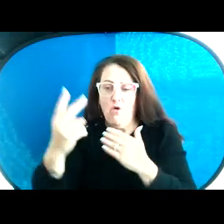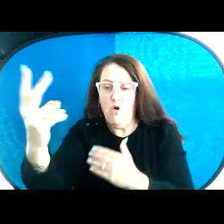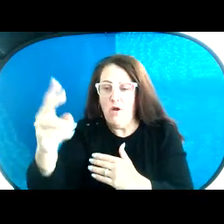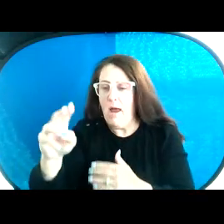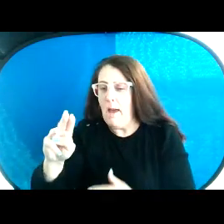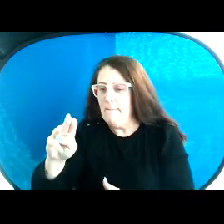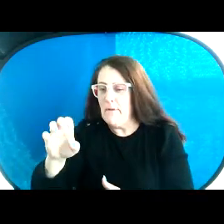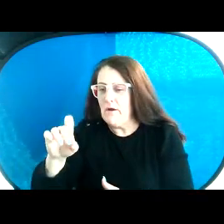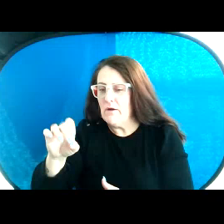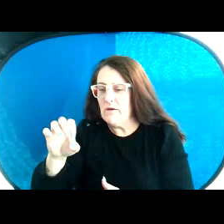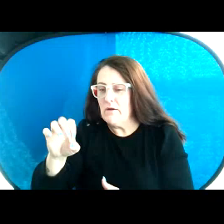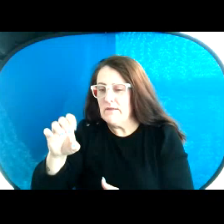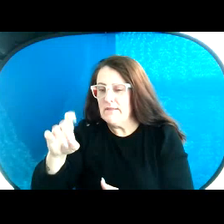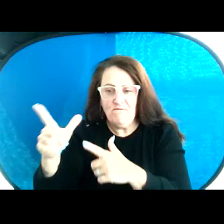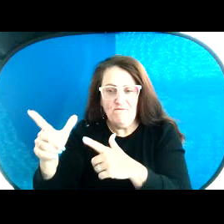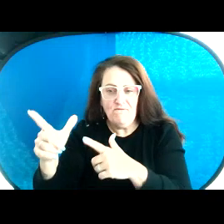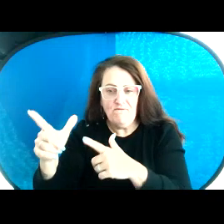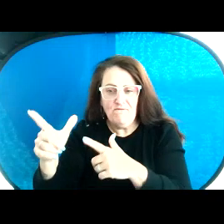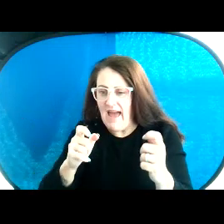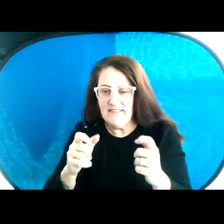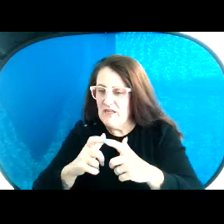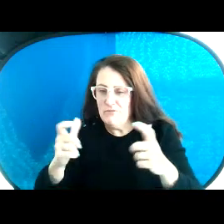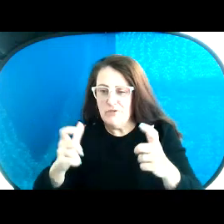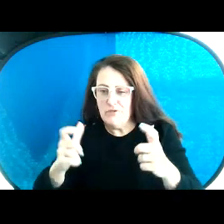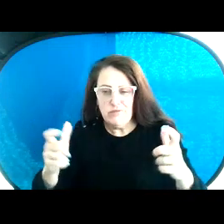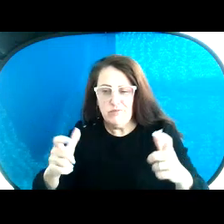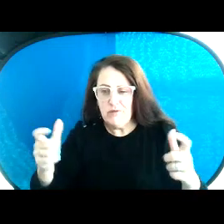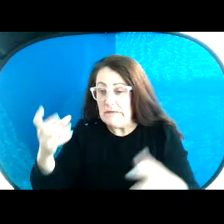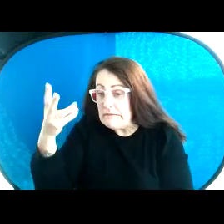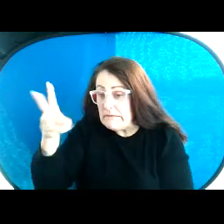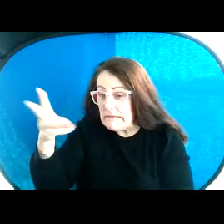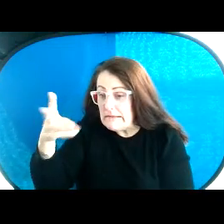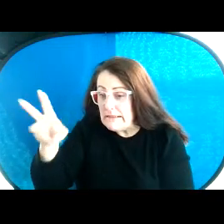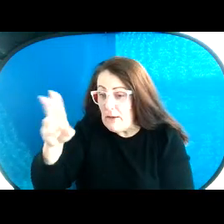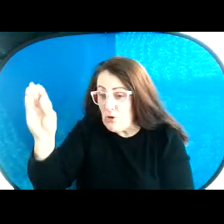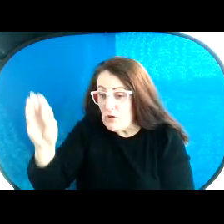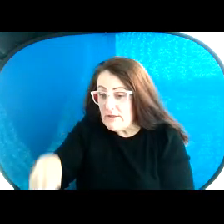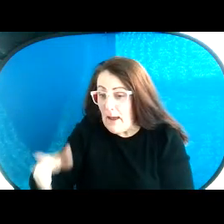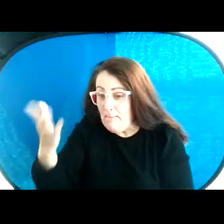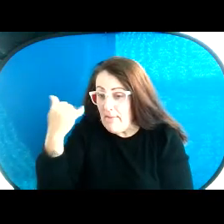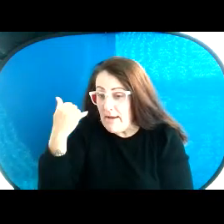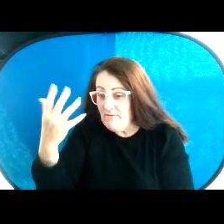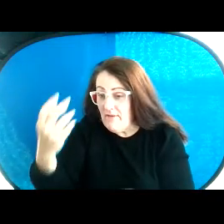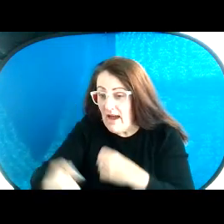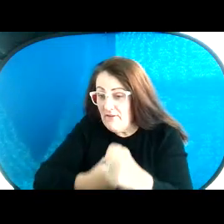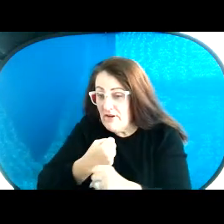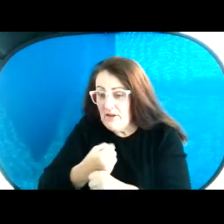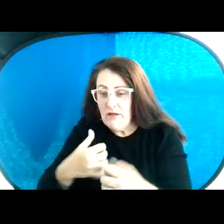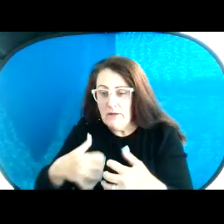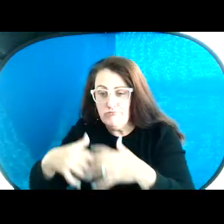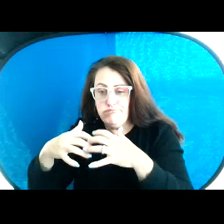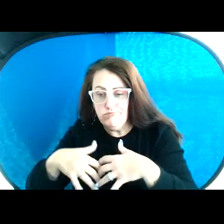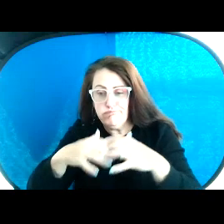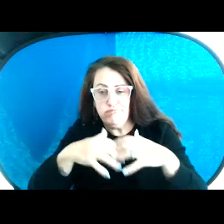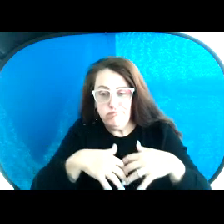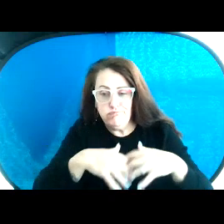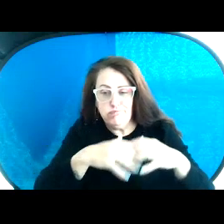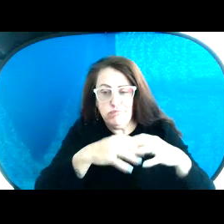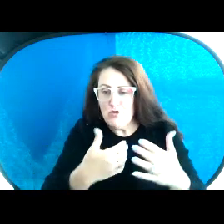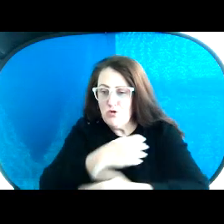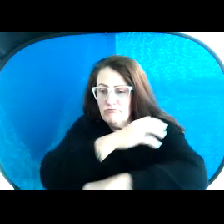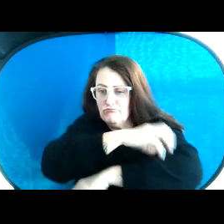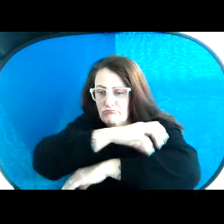very fast growing city. We grew over the last 5 years by 16%. A lot of new housing, a lot of new growth. We've taken a lot of pride